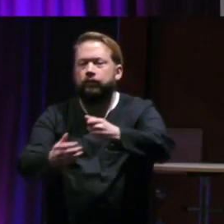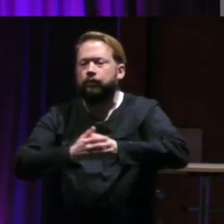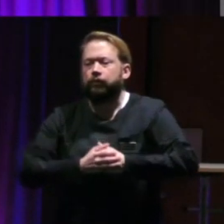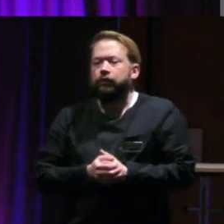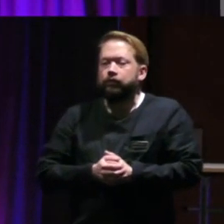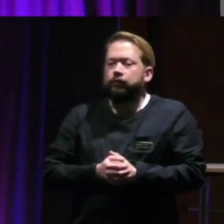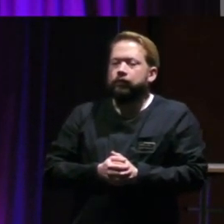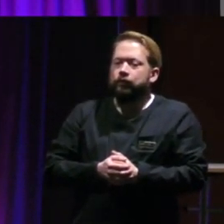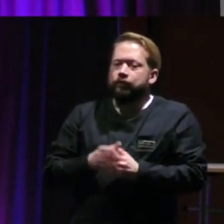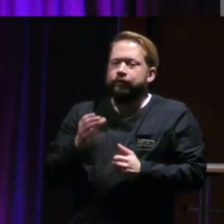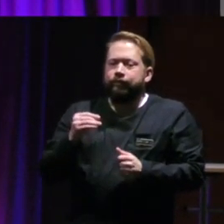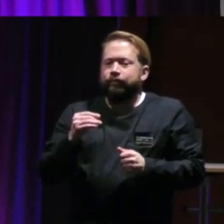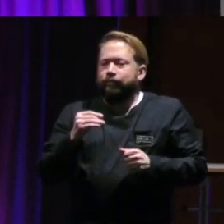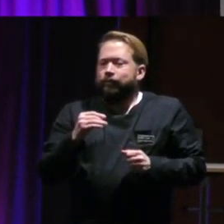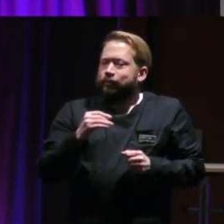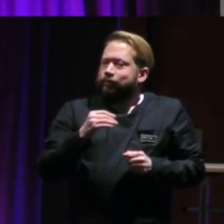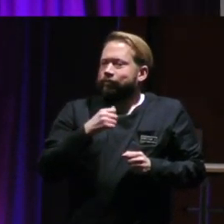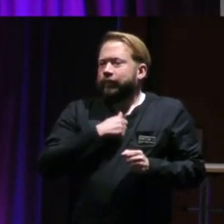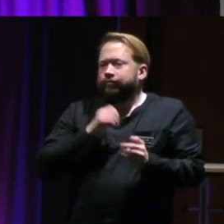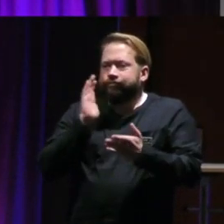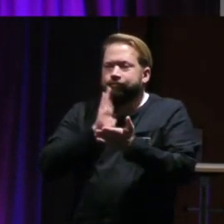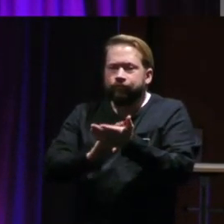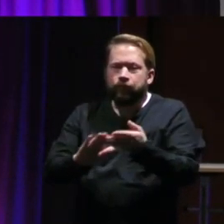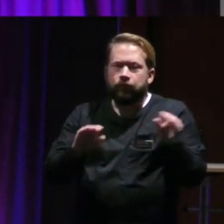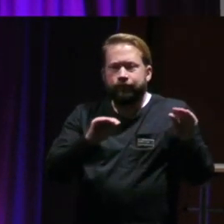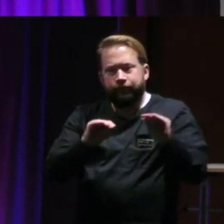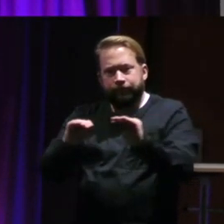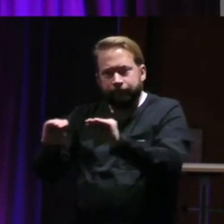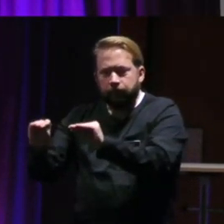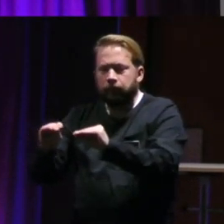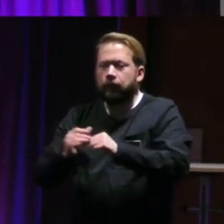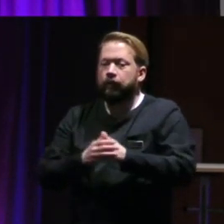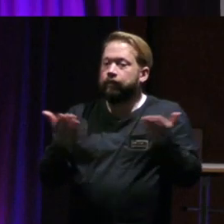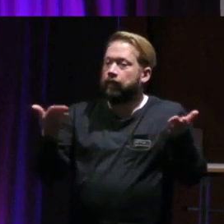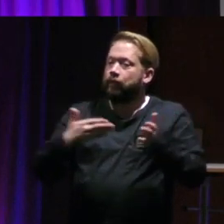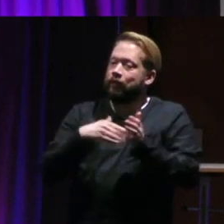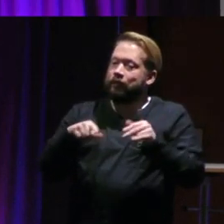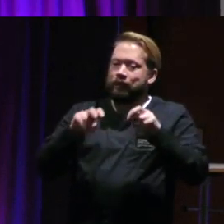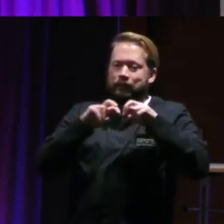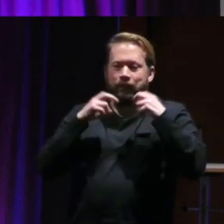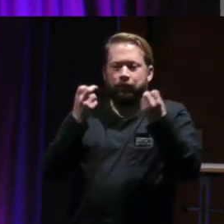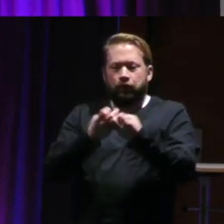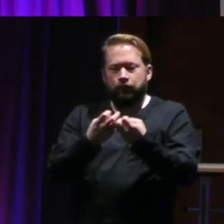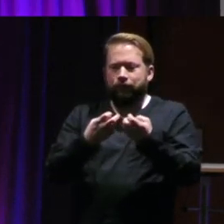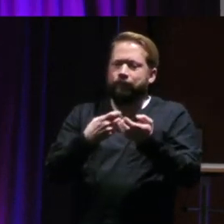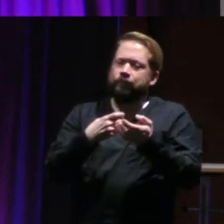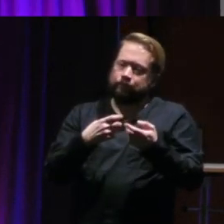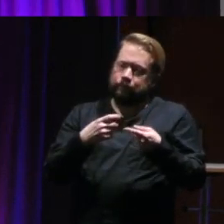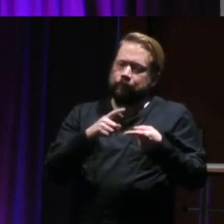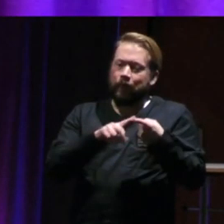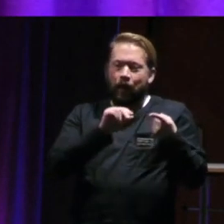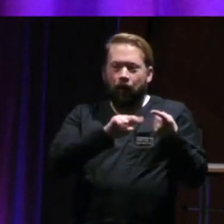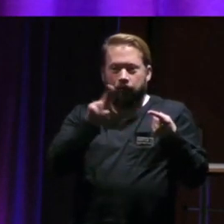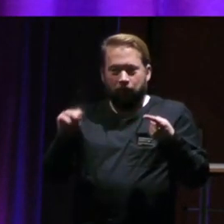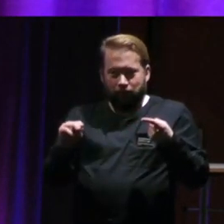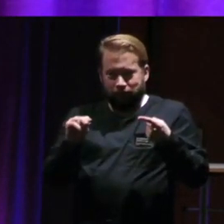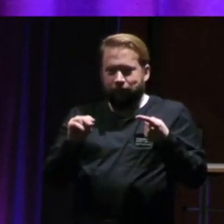I'm sorry about the delay. Very welcome to this seminar. My name is Anna Wigenmark. I'm the Secretary General